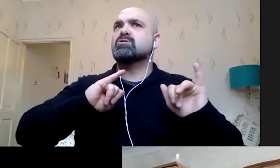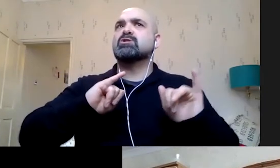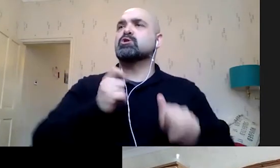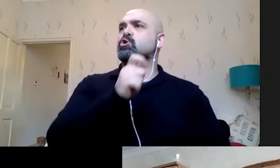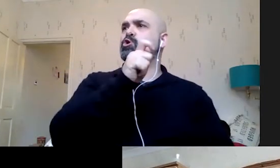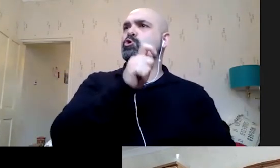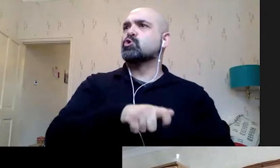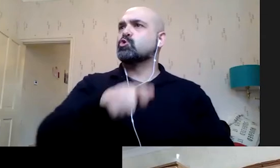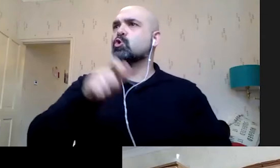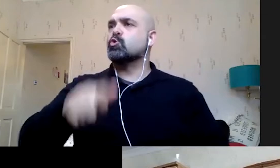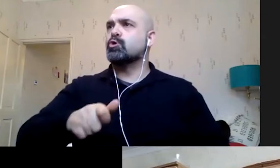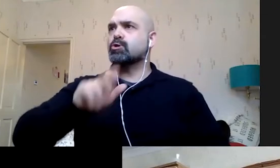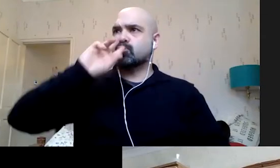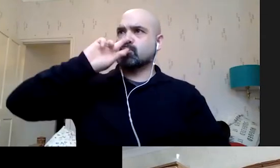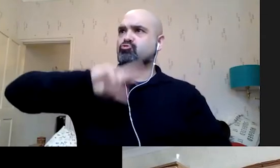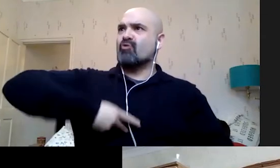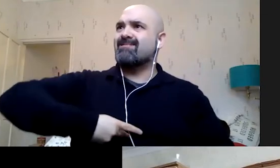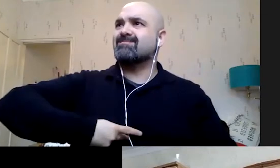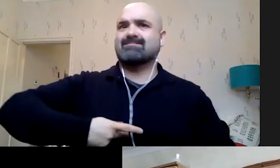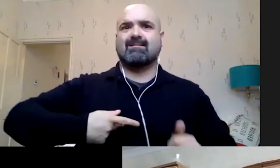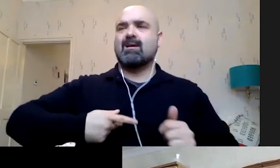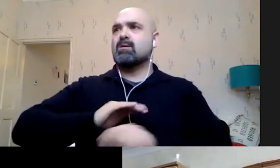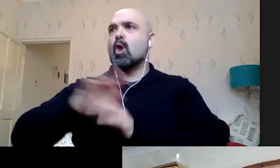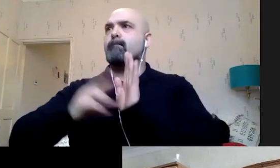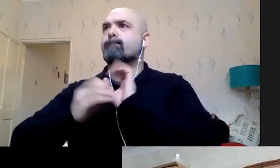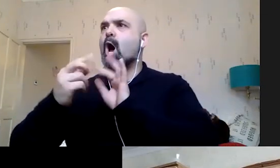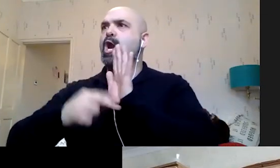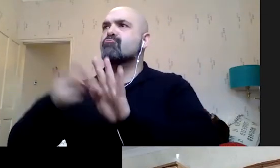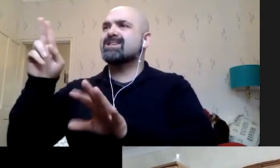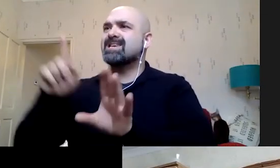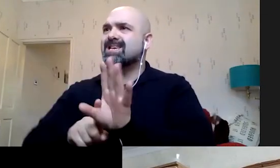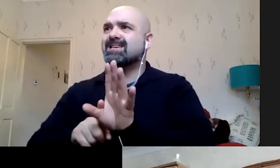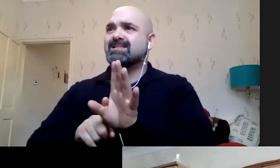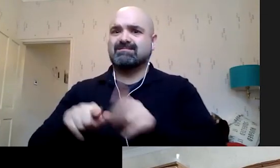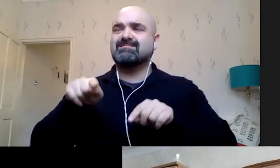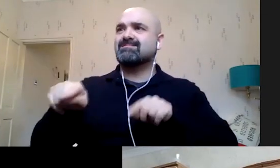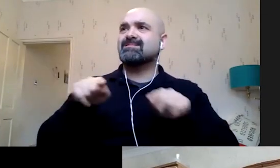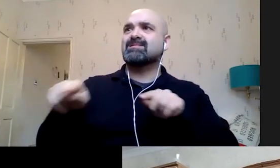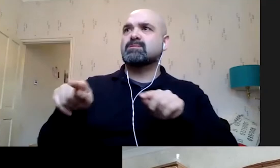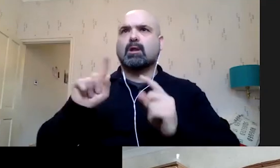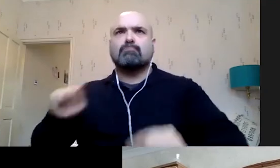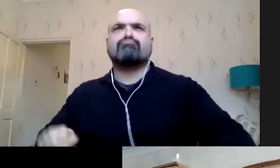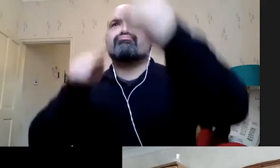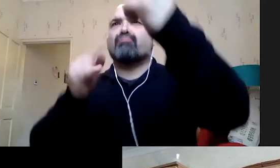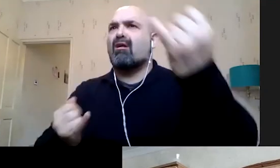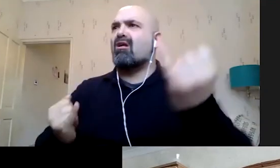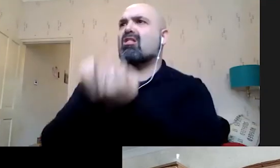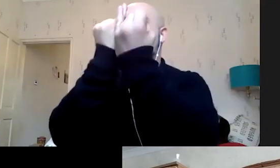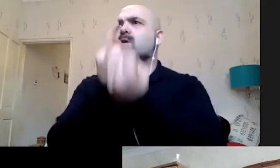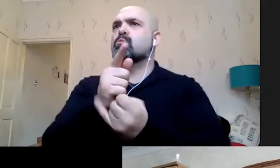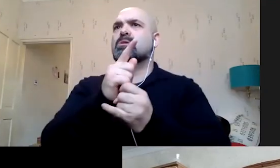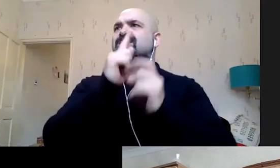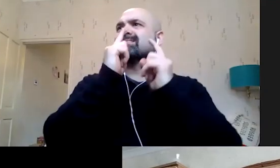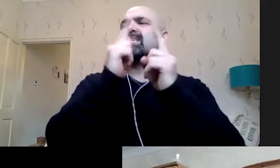non-binary students who have had some run-ins, let's say, with teachers for not using correct pronouns and